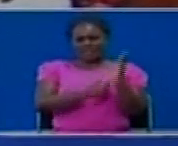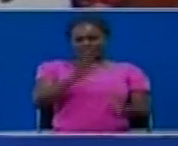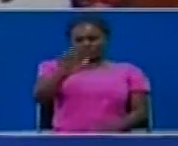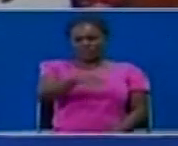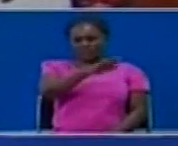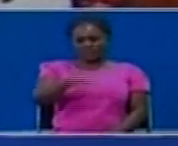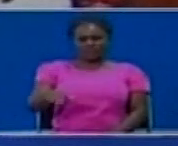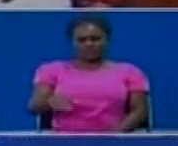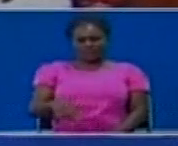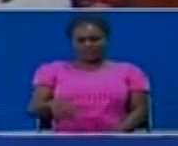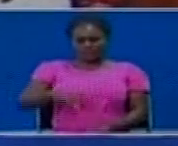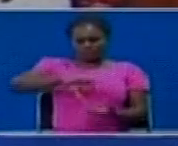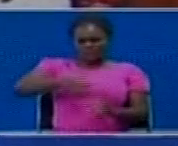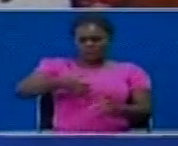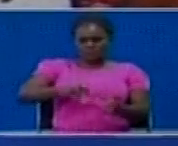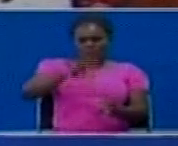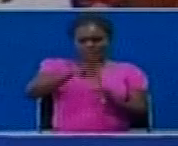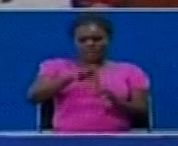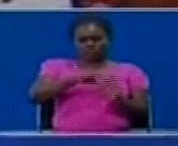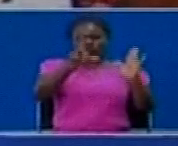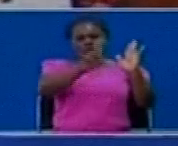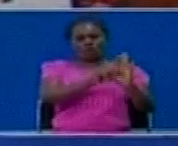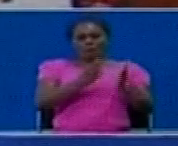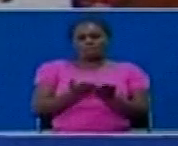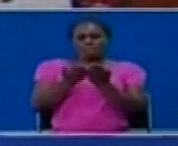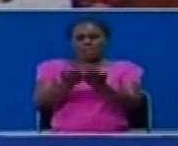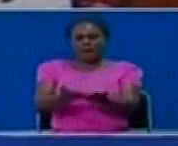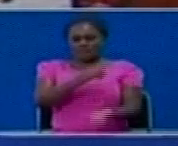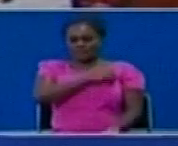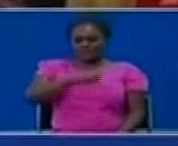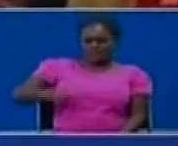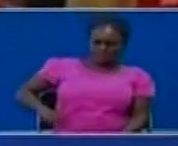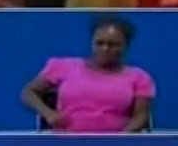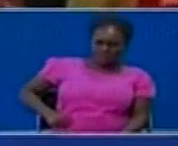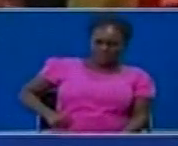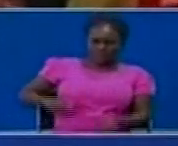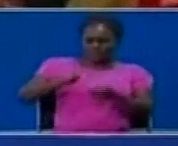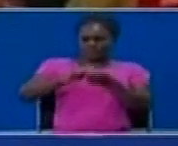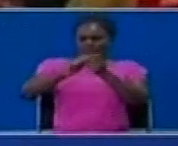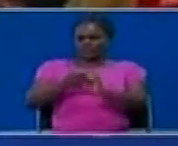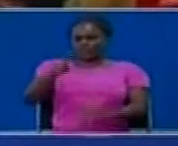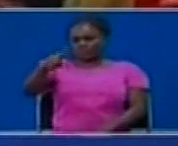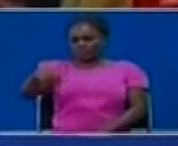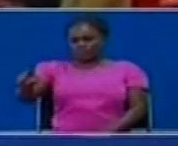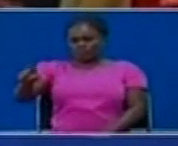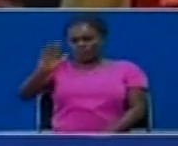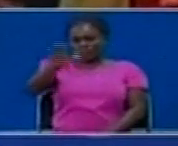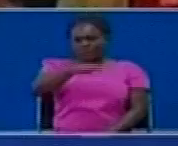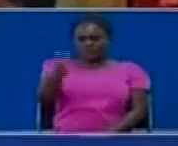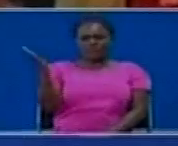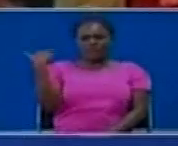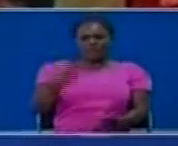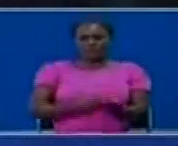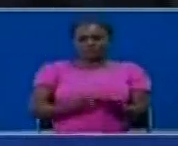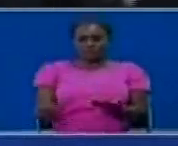framework to... The contentious amendments to the election laws were tabled in the Senate for first reading. The changes had been passed by the National Assembly last week in a